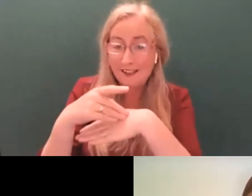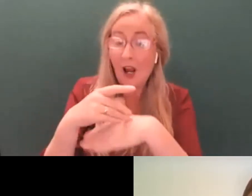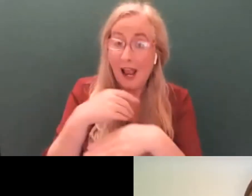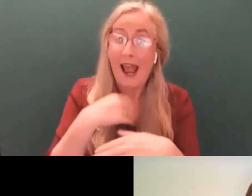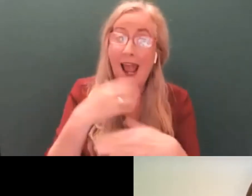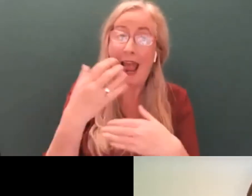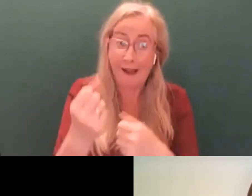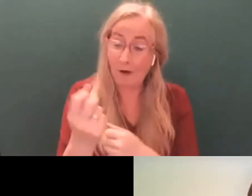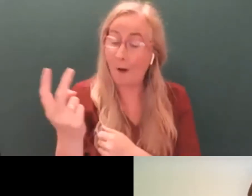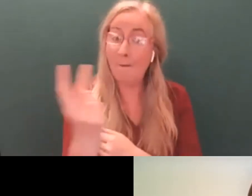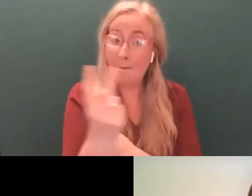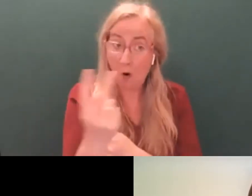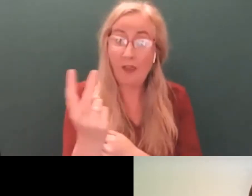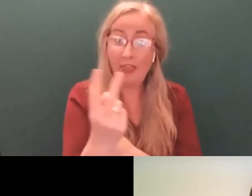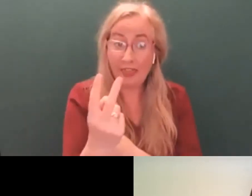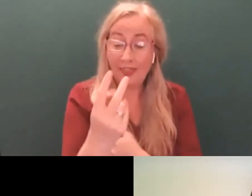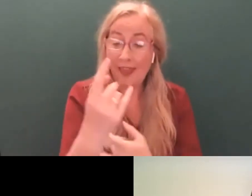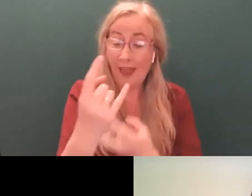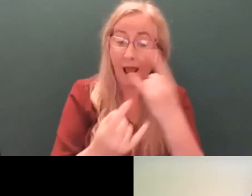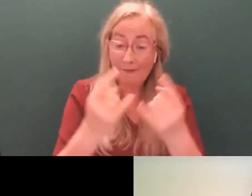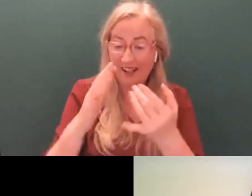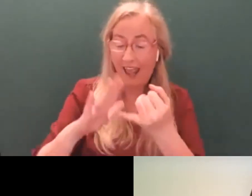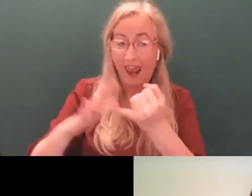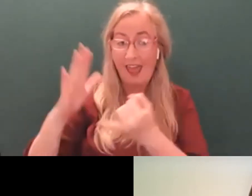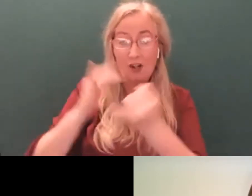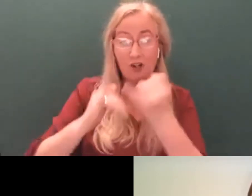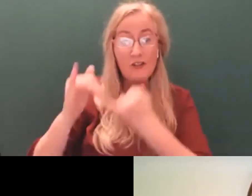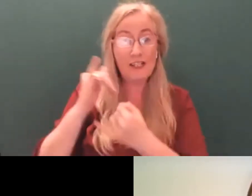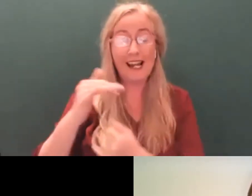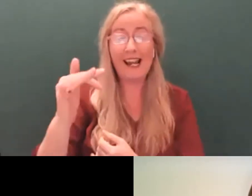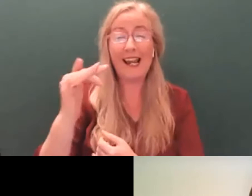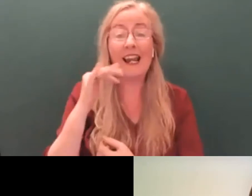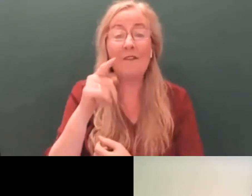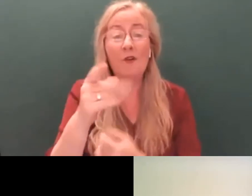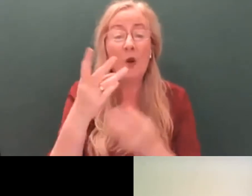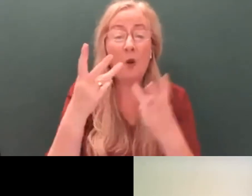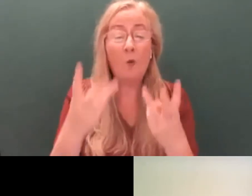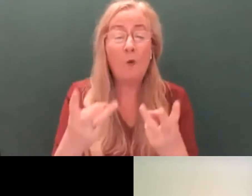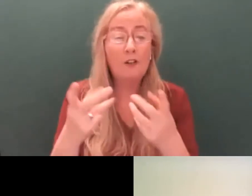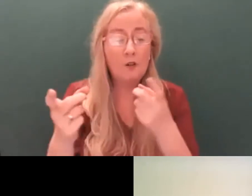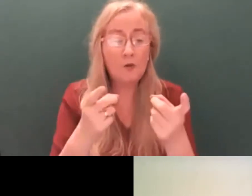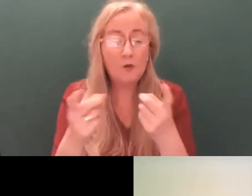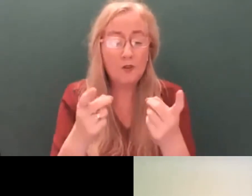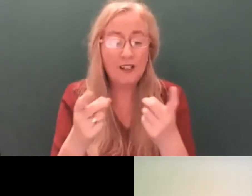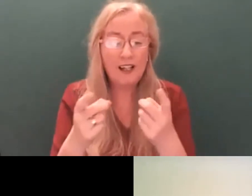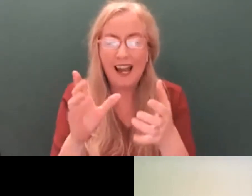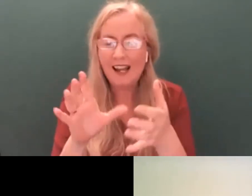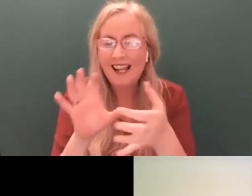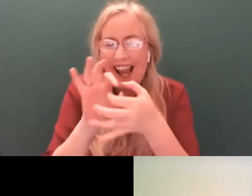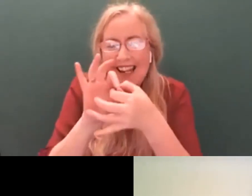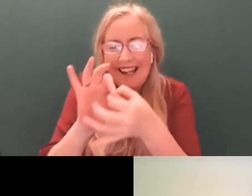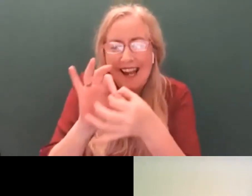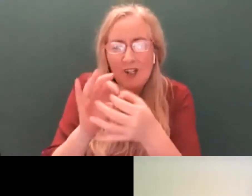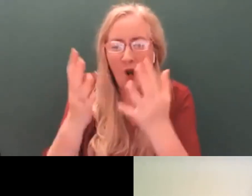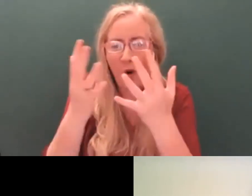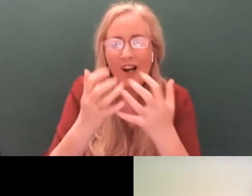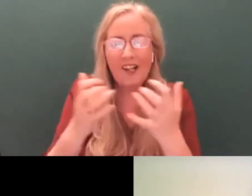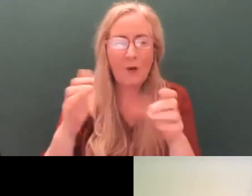come into Heritage Week last year. If you really want to if you want to engage your audience with the